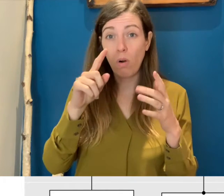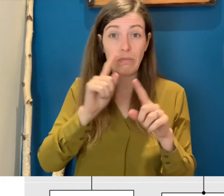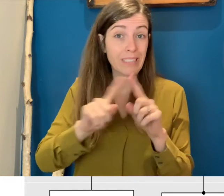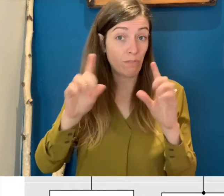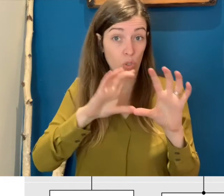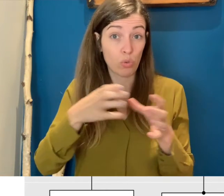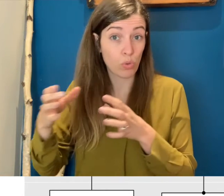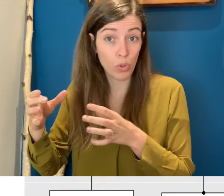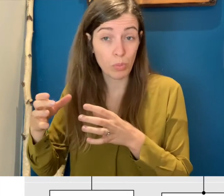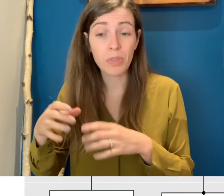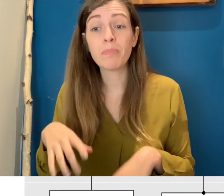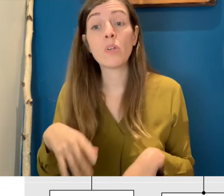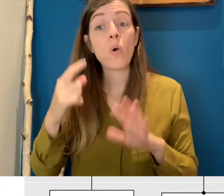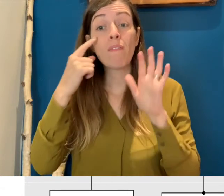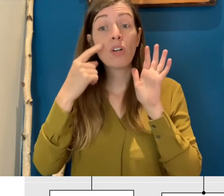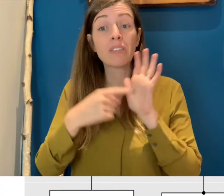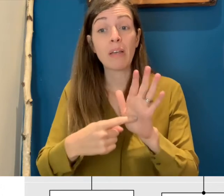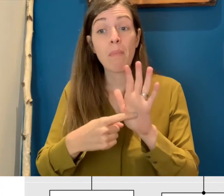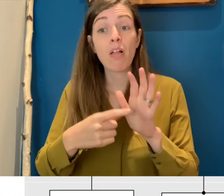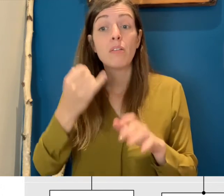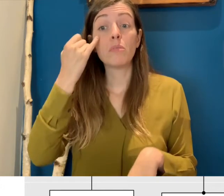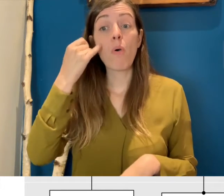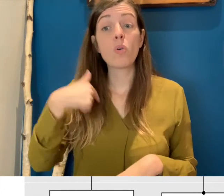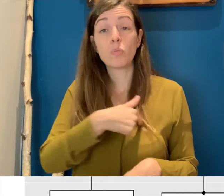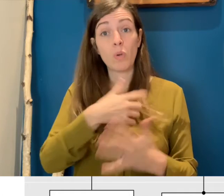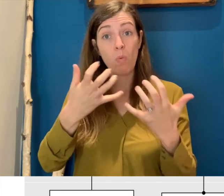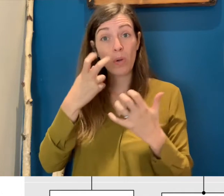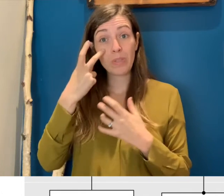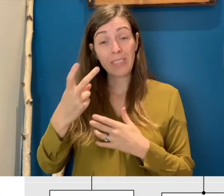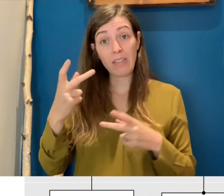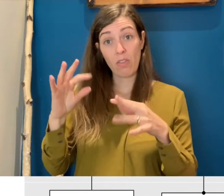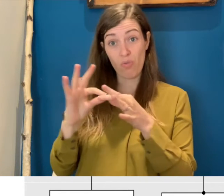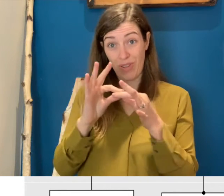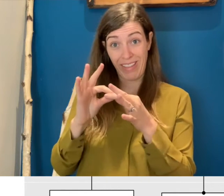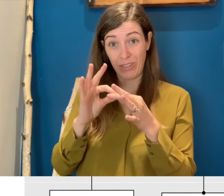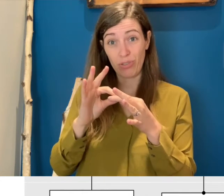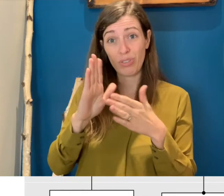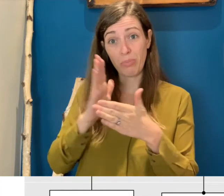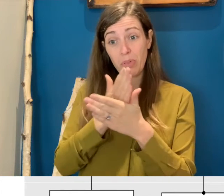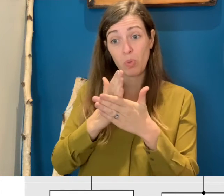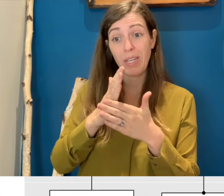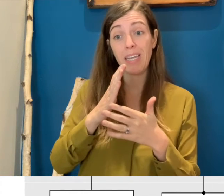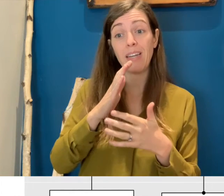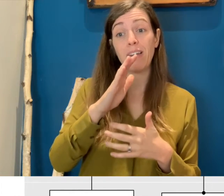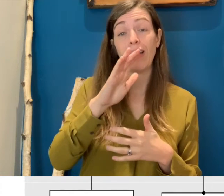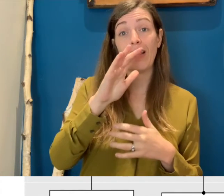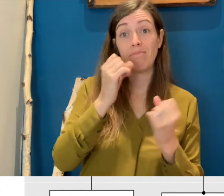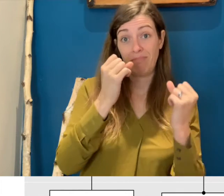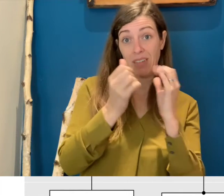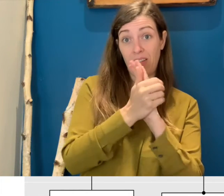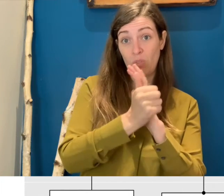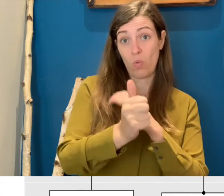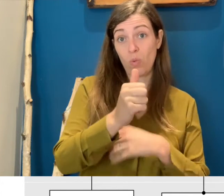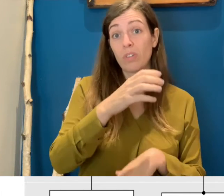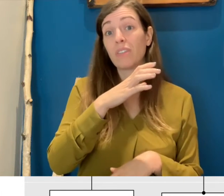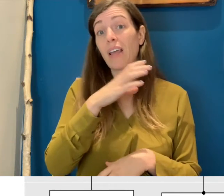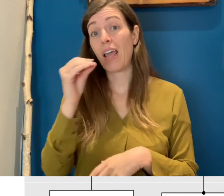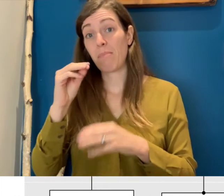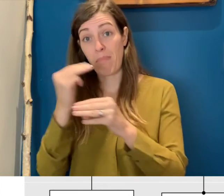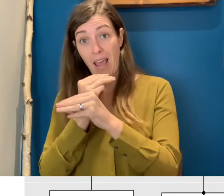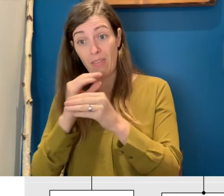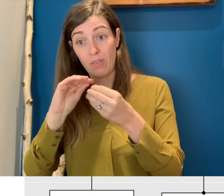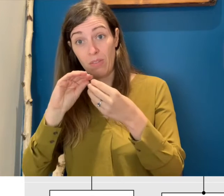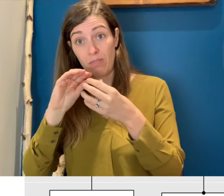create different graphs for different groups if you have different categories. So, you know, in the beginning we said we wanted to see